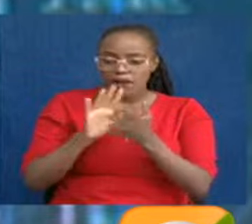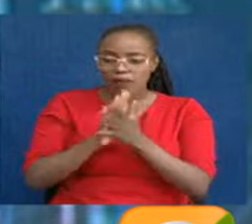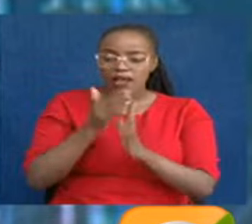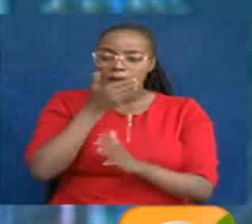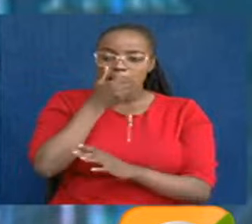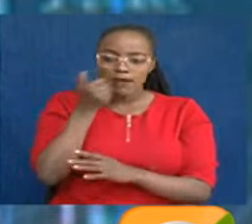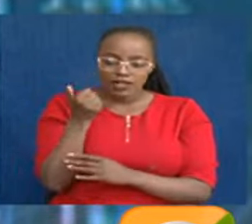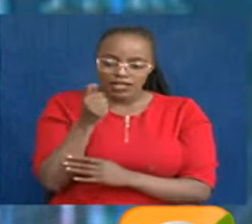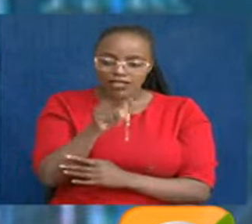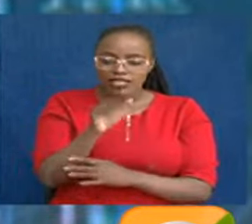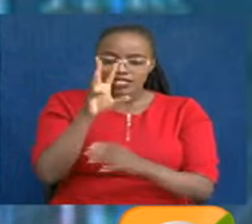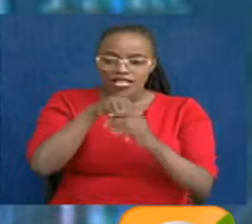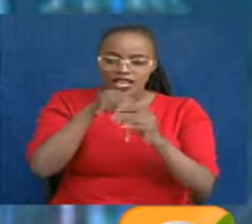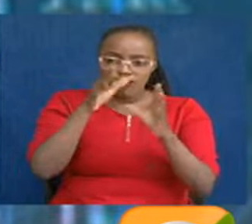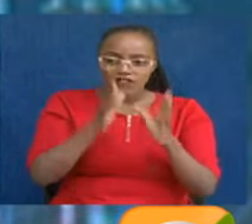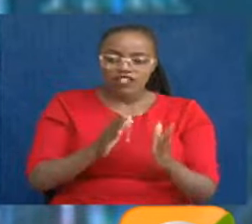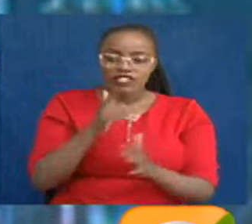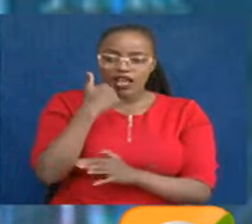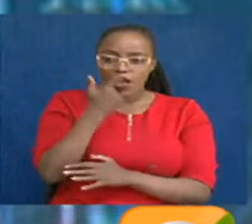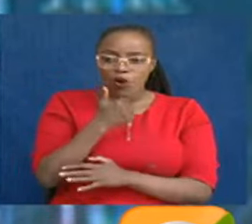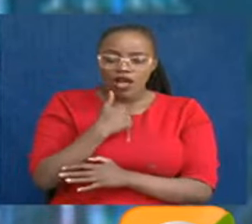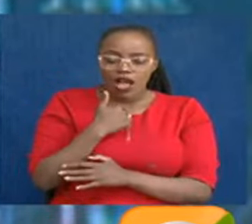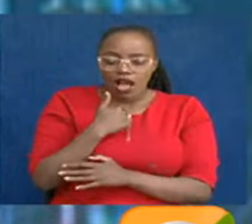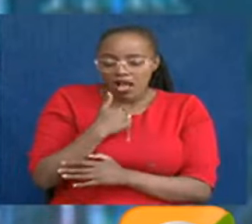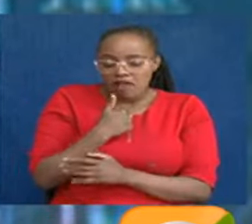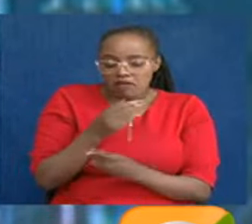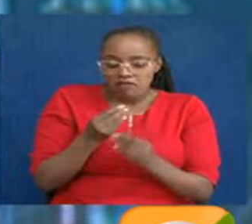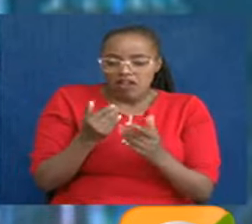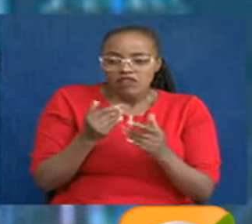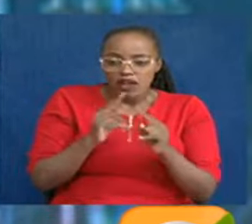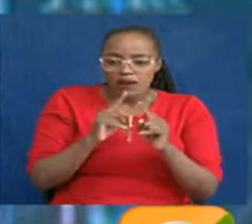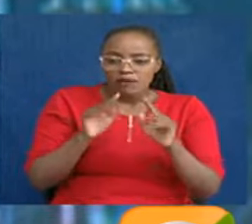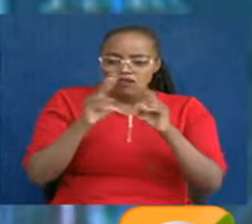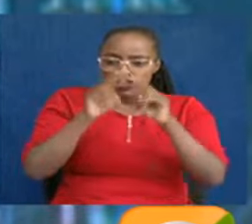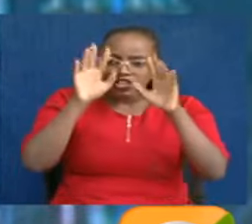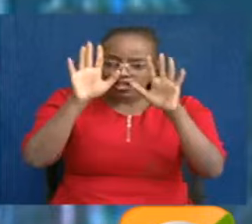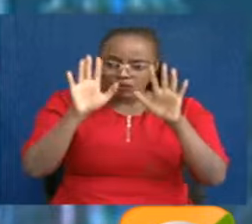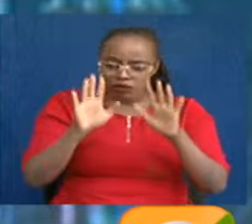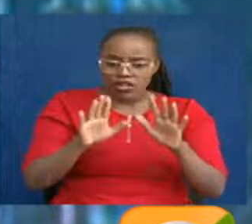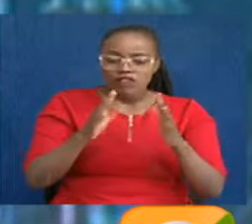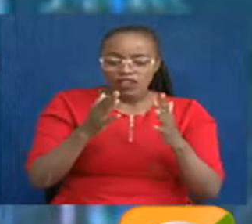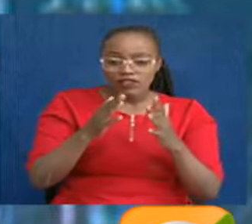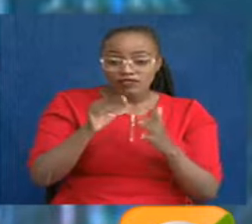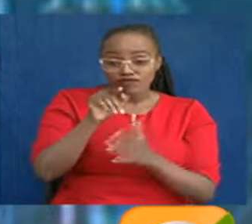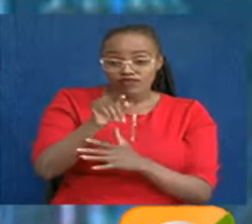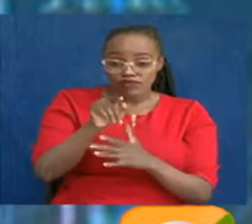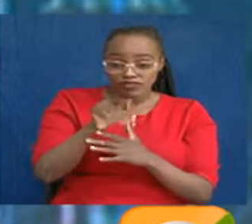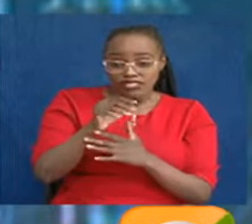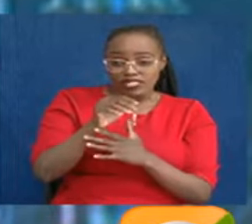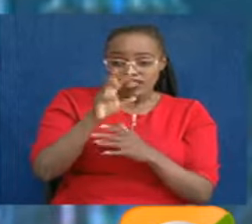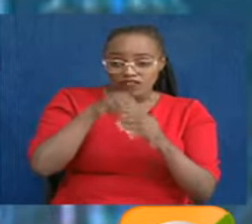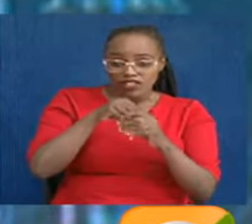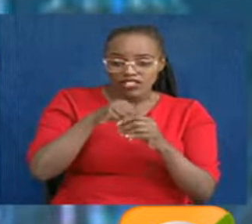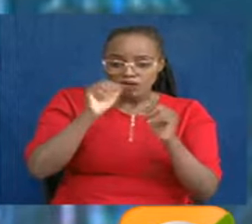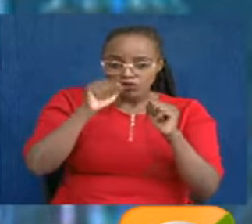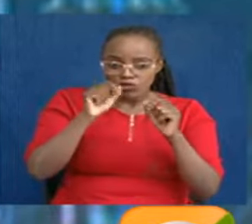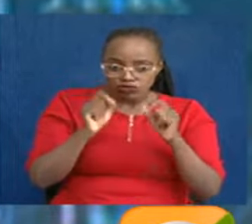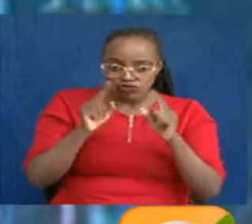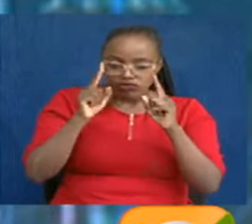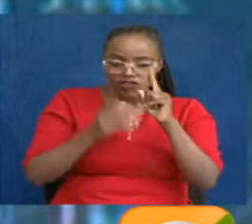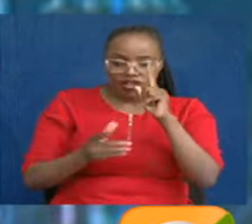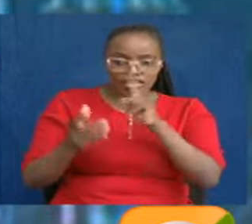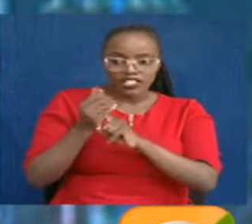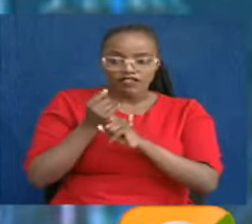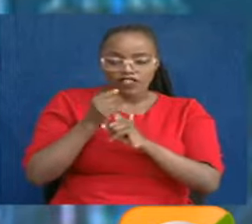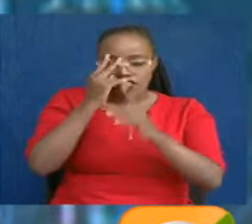these are investors that are so important to Concert Technopolis in order to be able to realize the vision